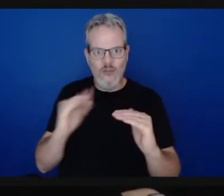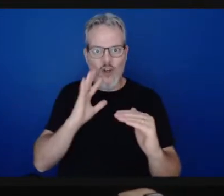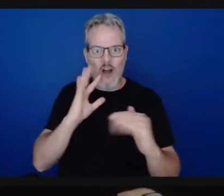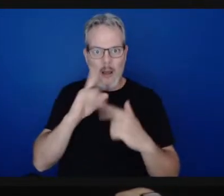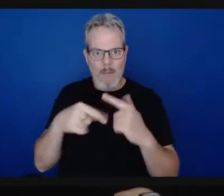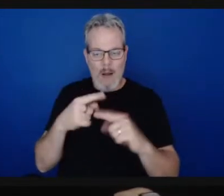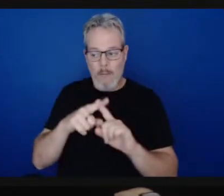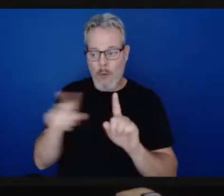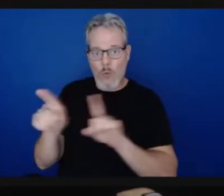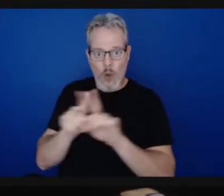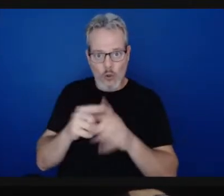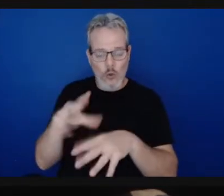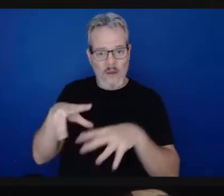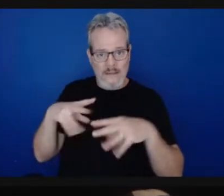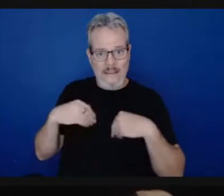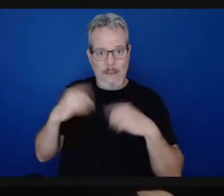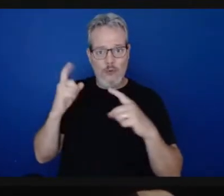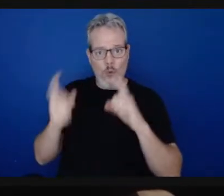on